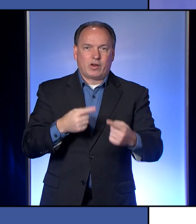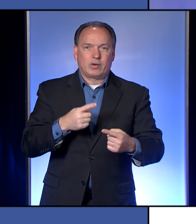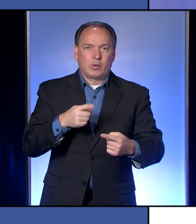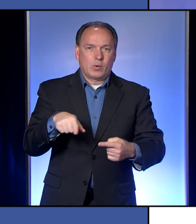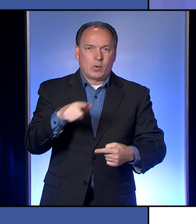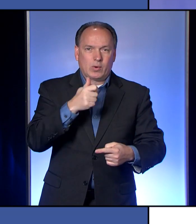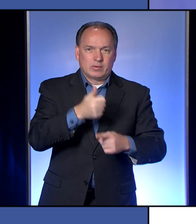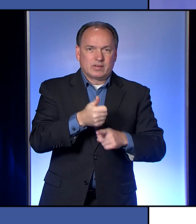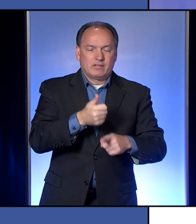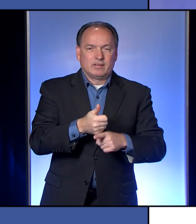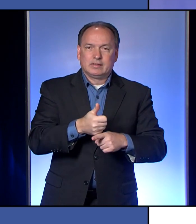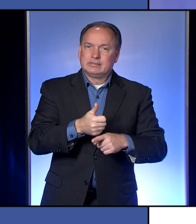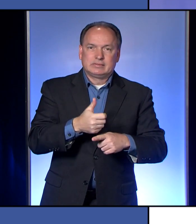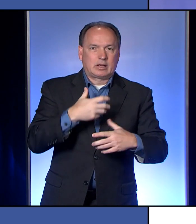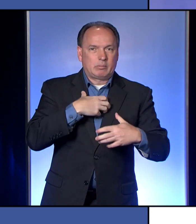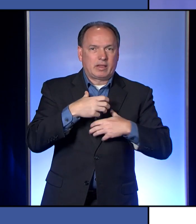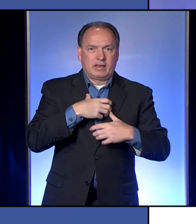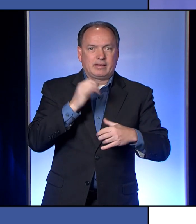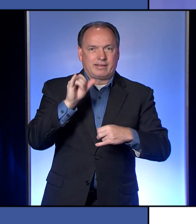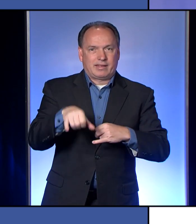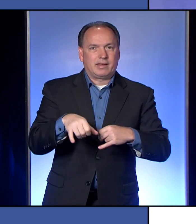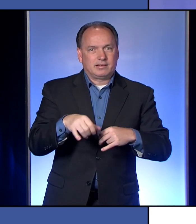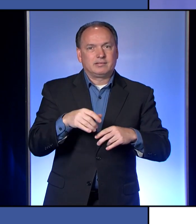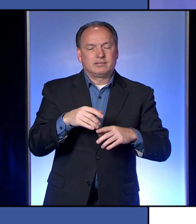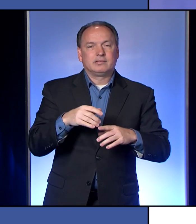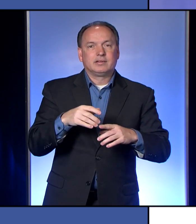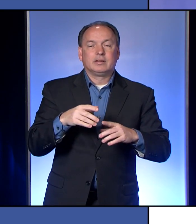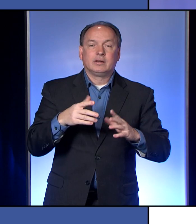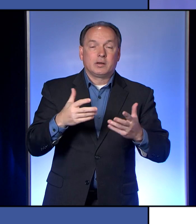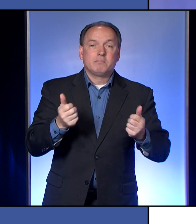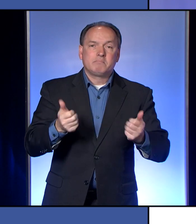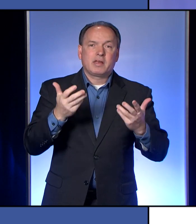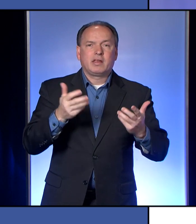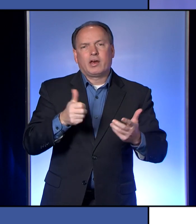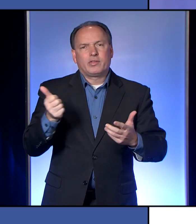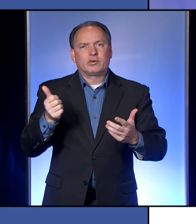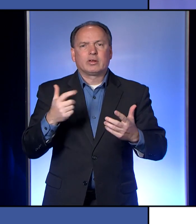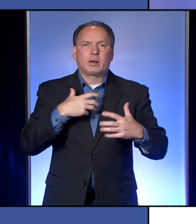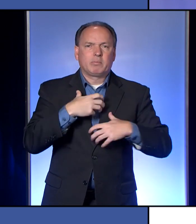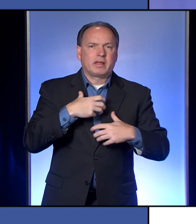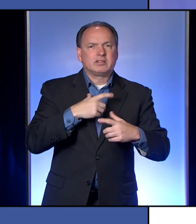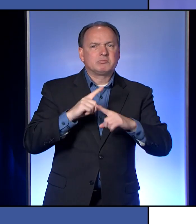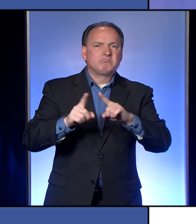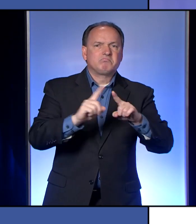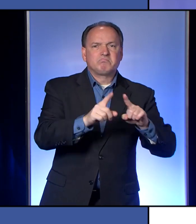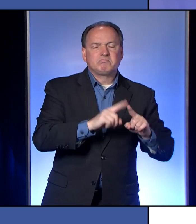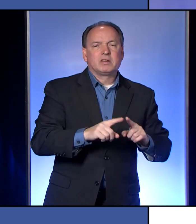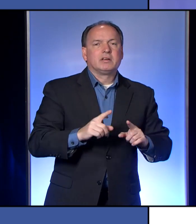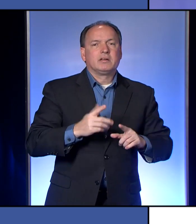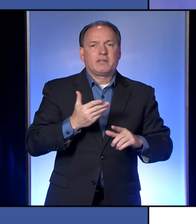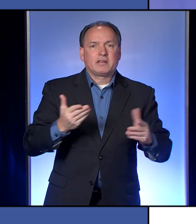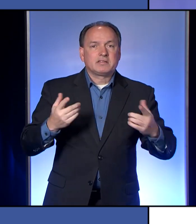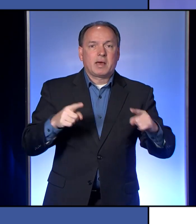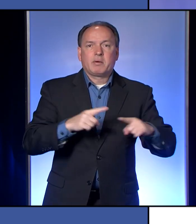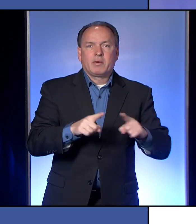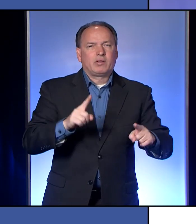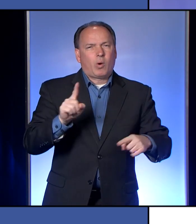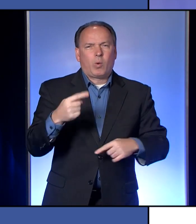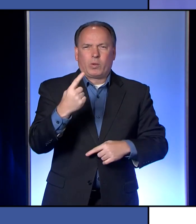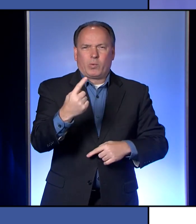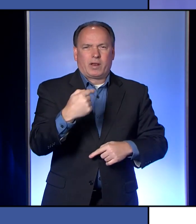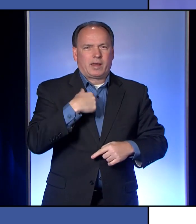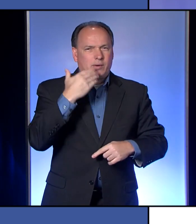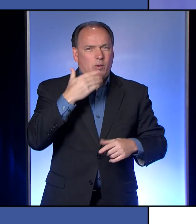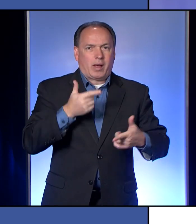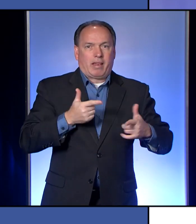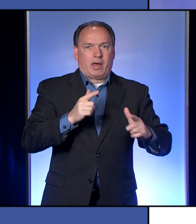has had these kind of complaints brought forward. I mean, we've had some other complaints, about different things, but it's the only one I know of that is